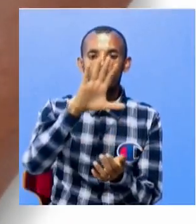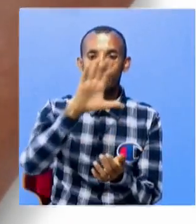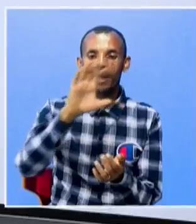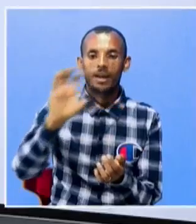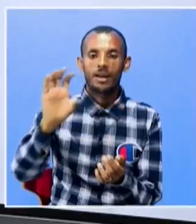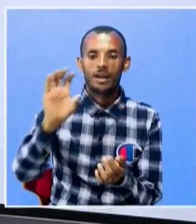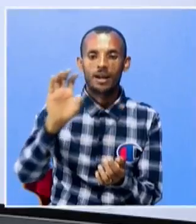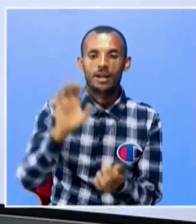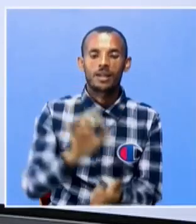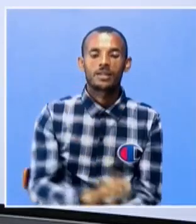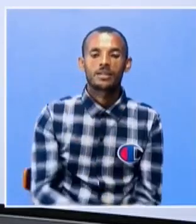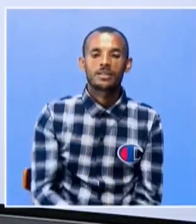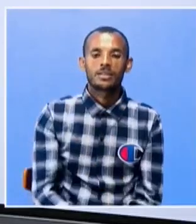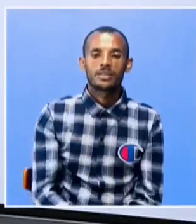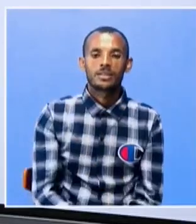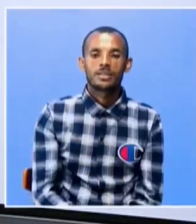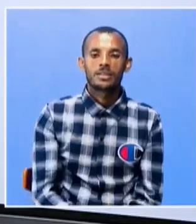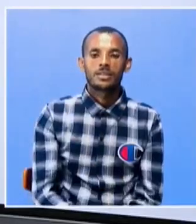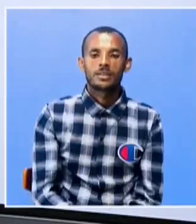3,500.